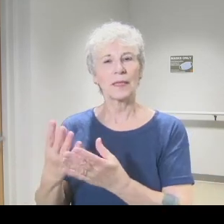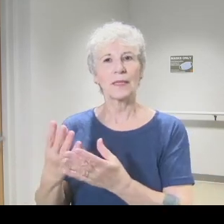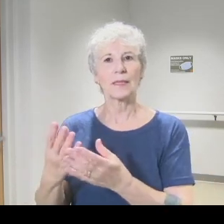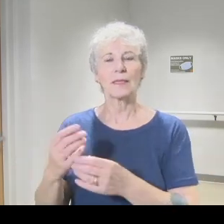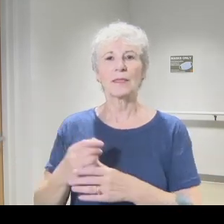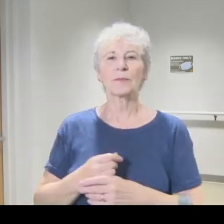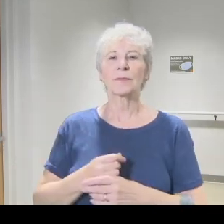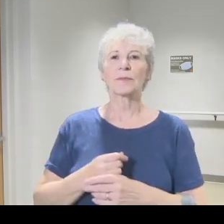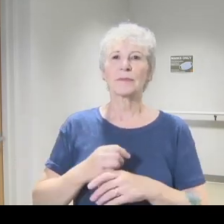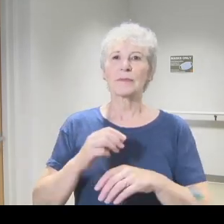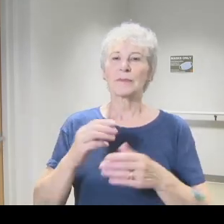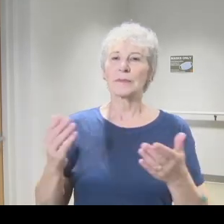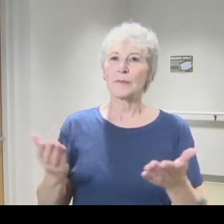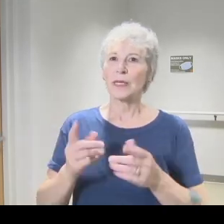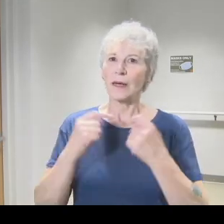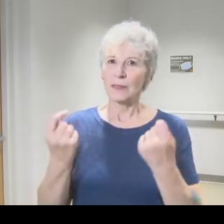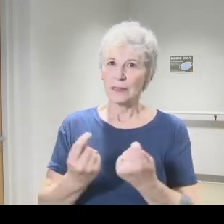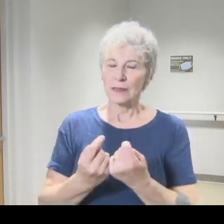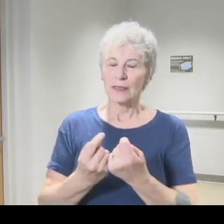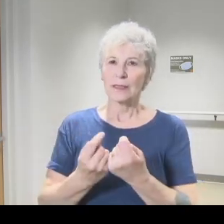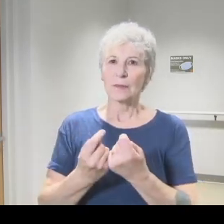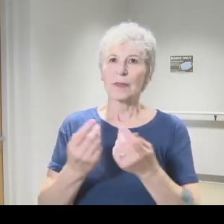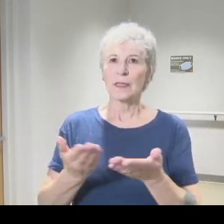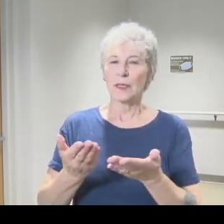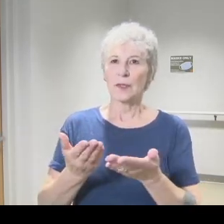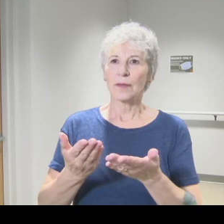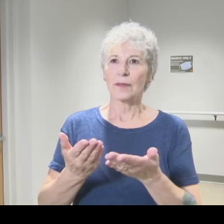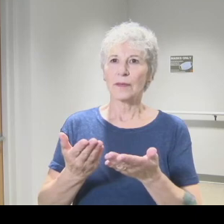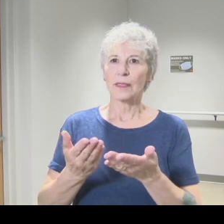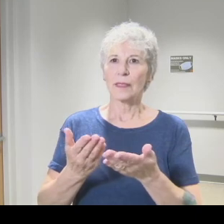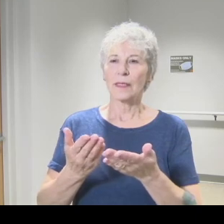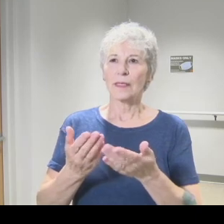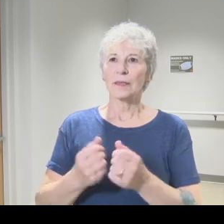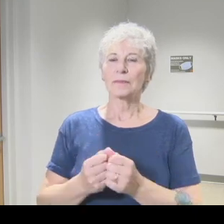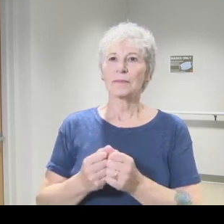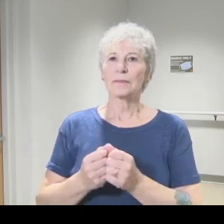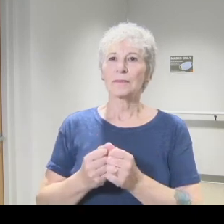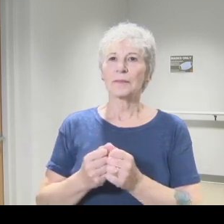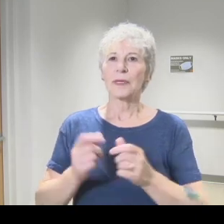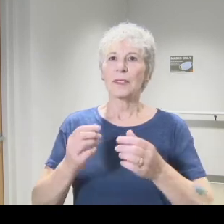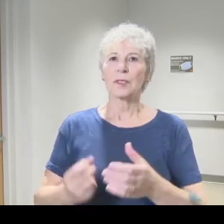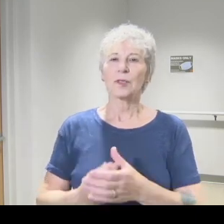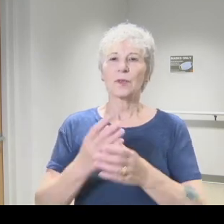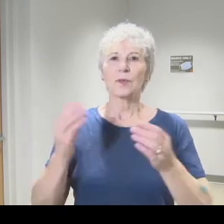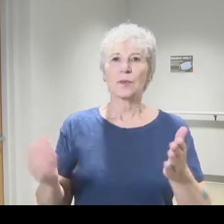team here at Grace to come around them, grow that team, and to support them well.